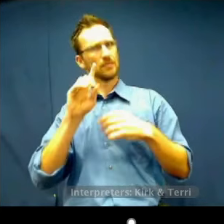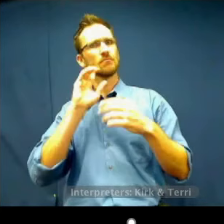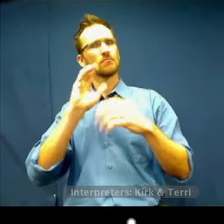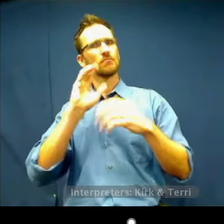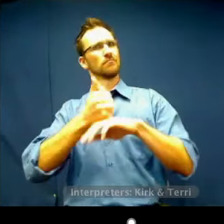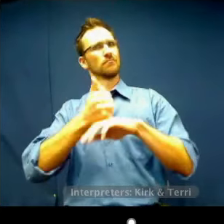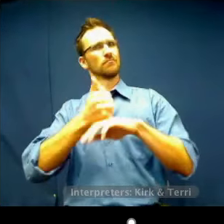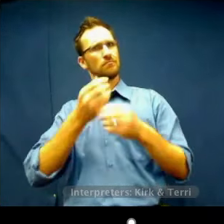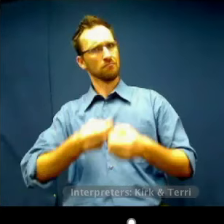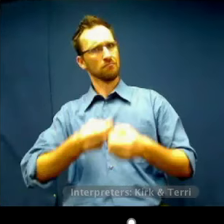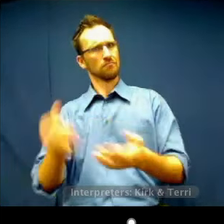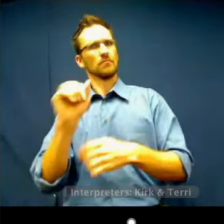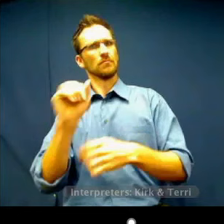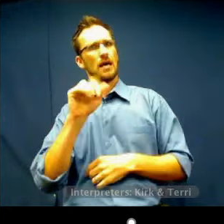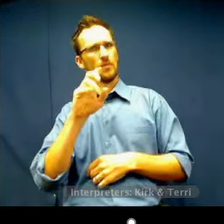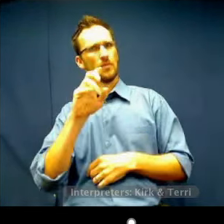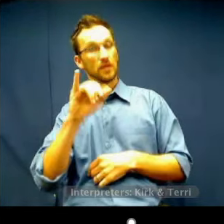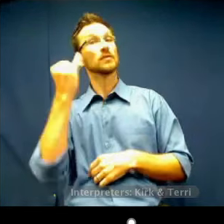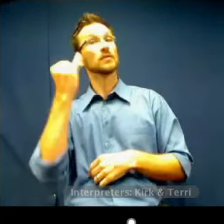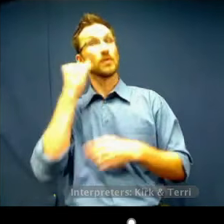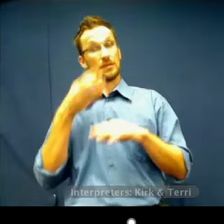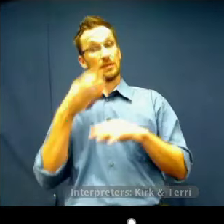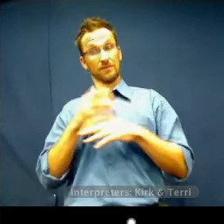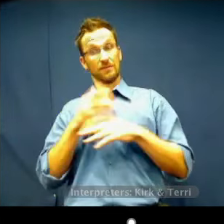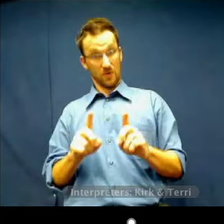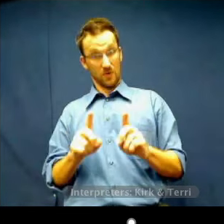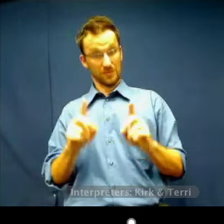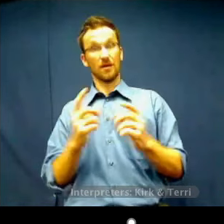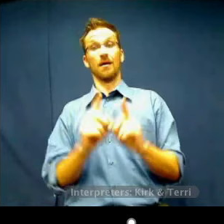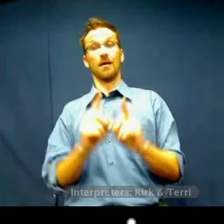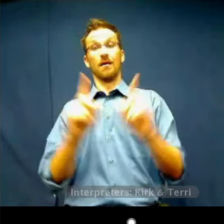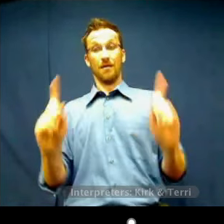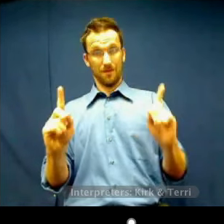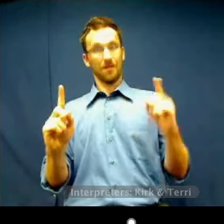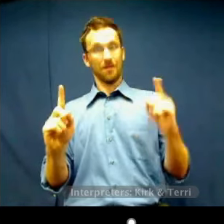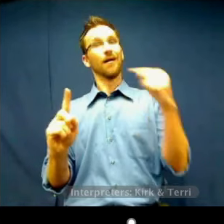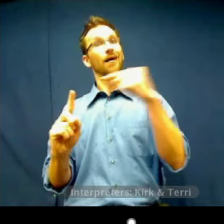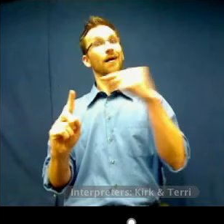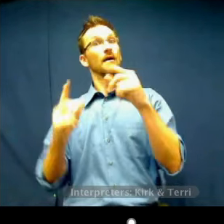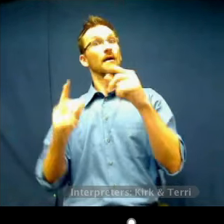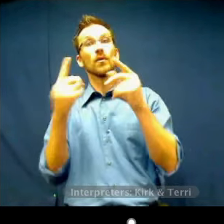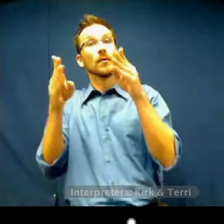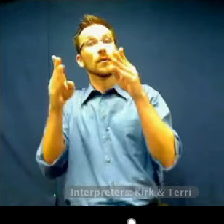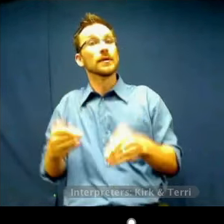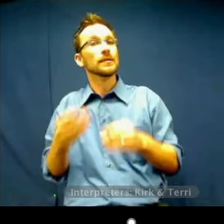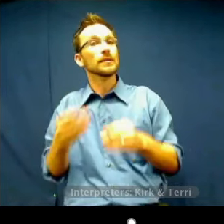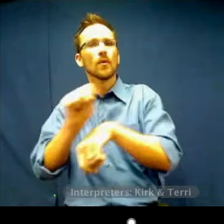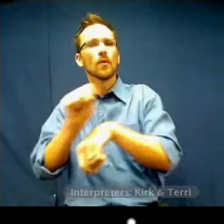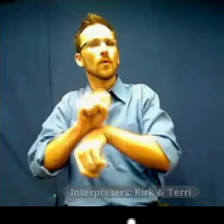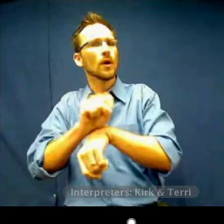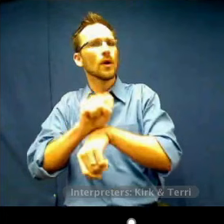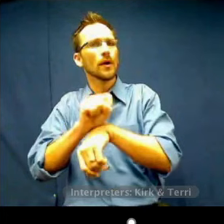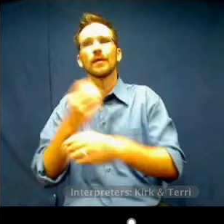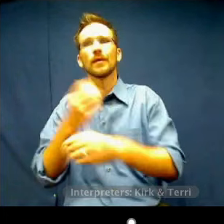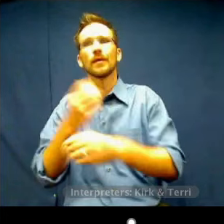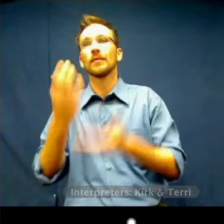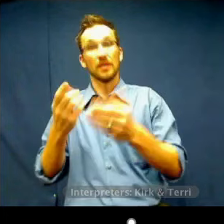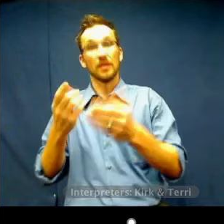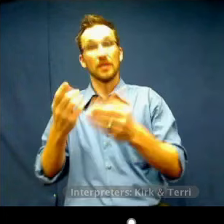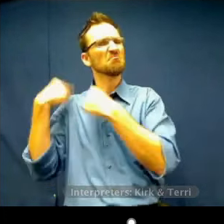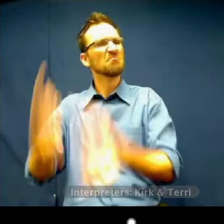was unable to work after a divorce for whatever reason, typically because the person was a homemaker and